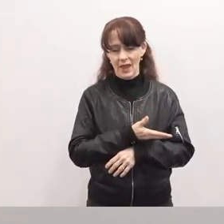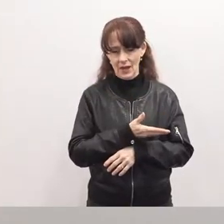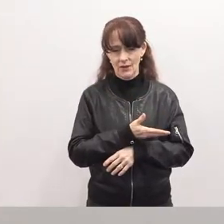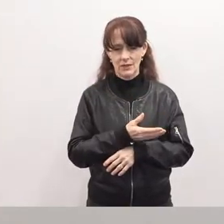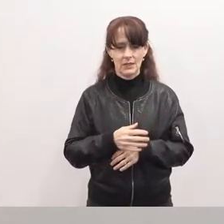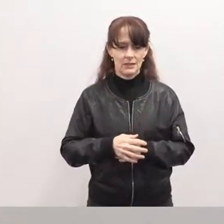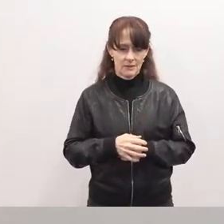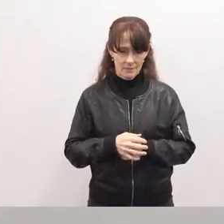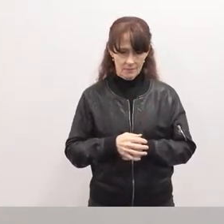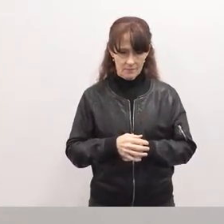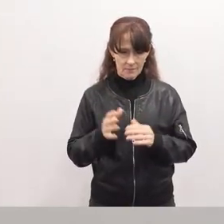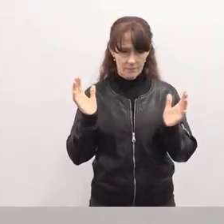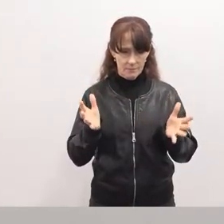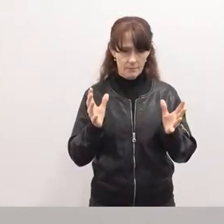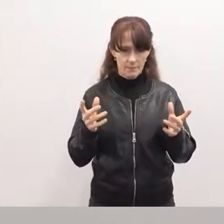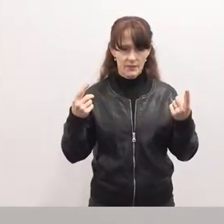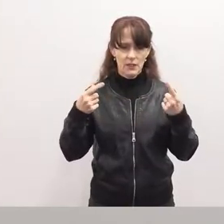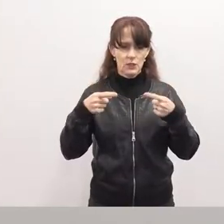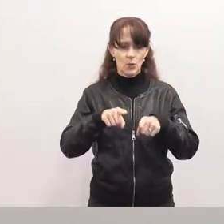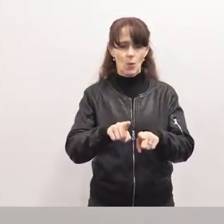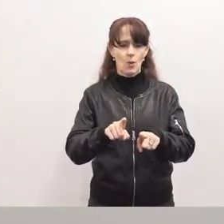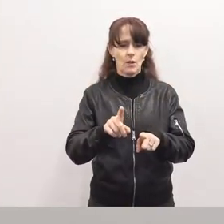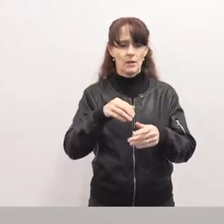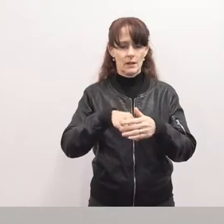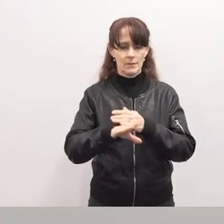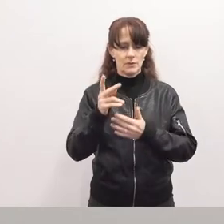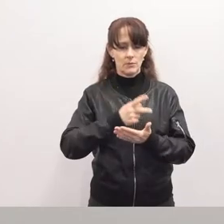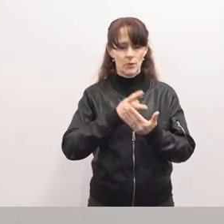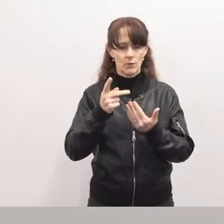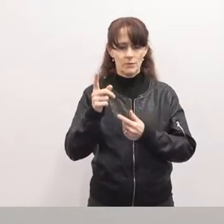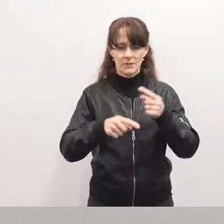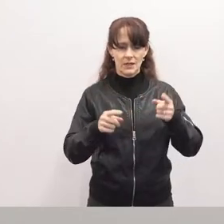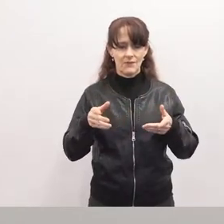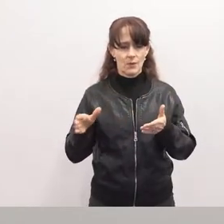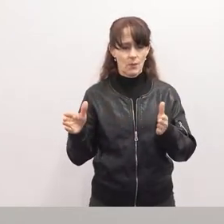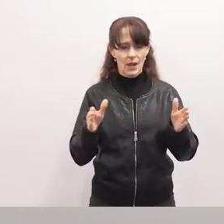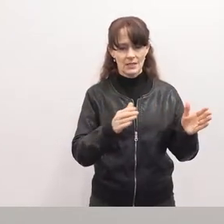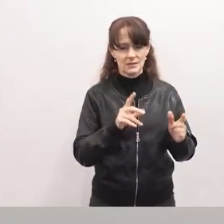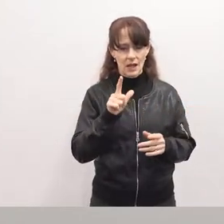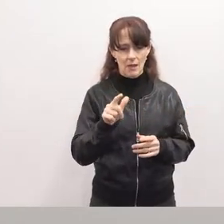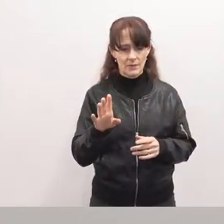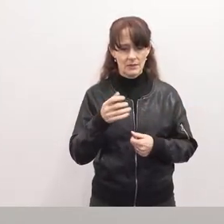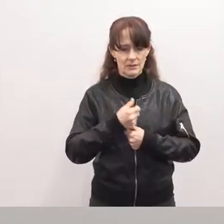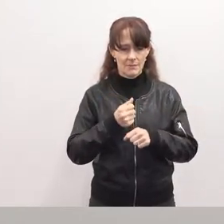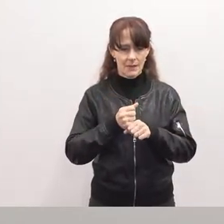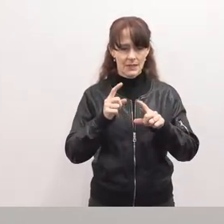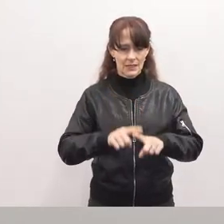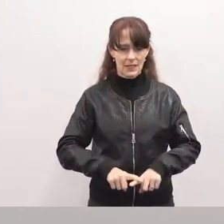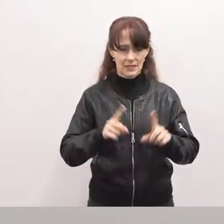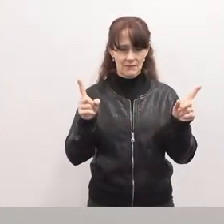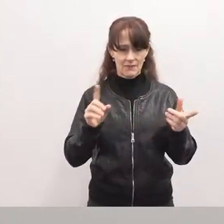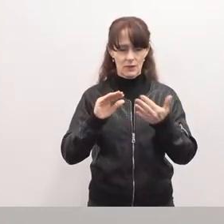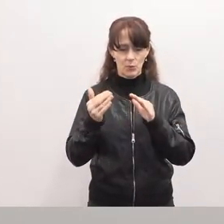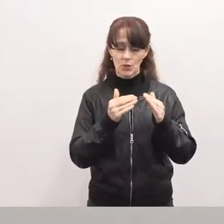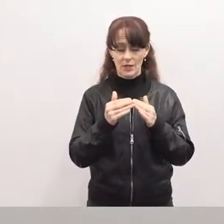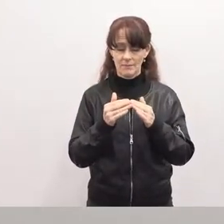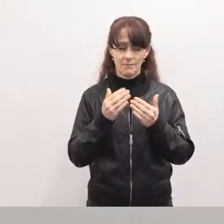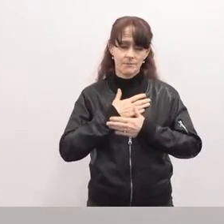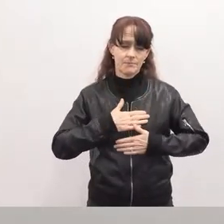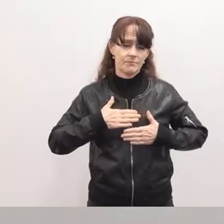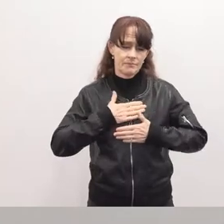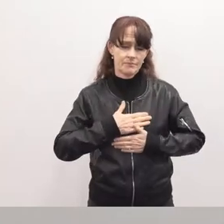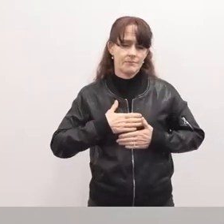able to talk about our dual immersion programs and all the different ways that Long Beach is making a difference in the community. So